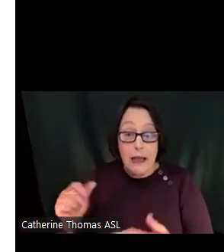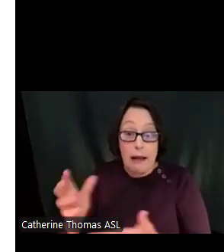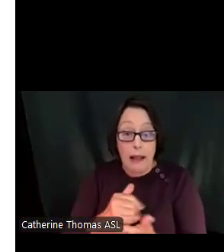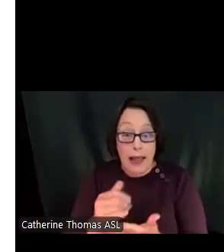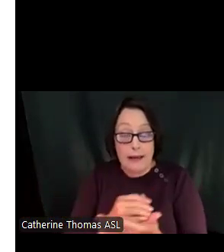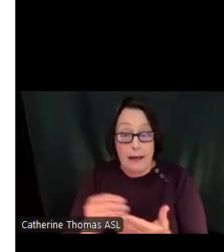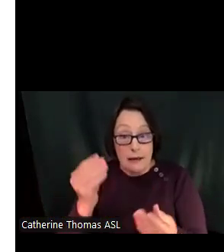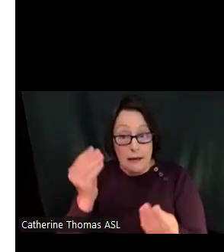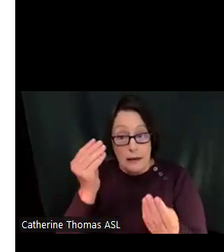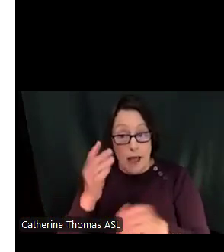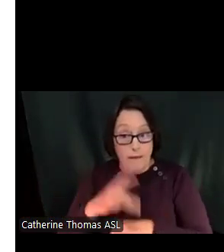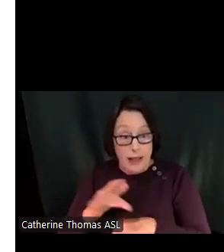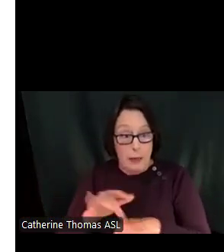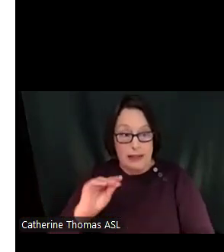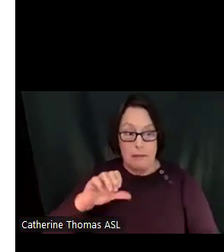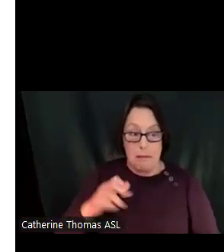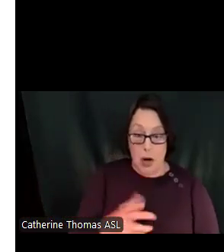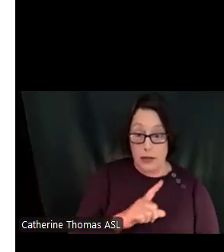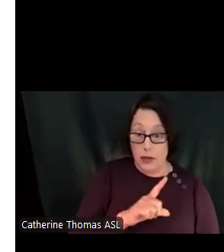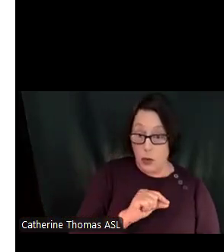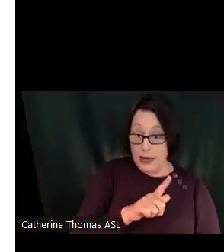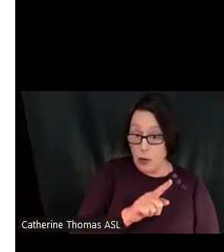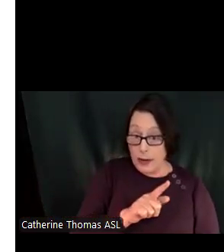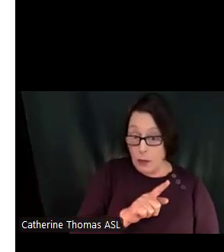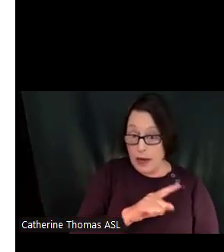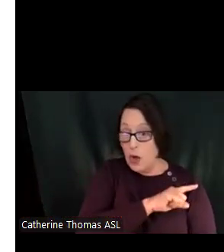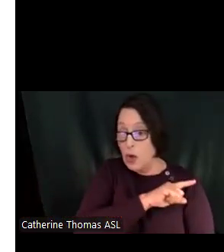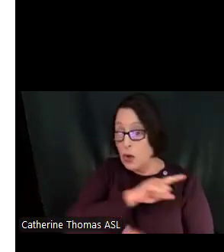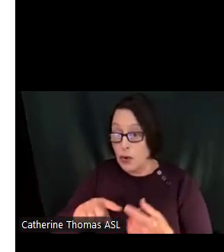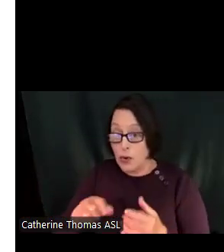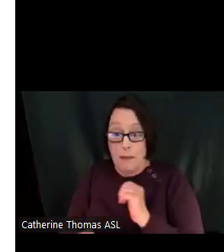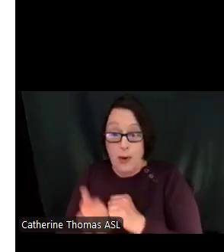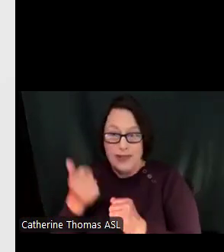from March 2021 to the current last full month.